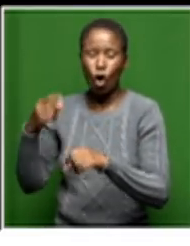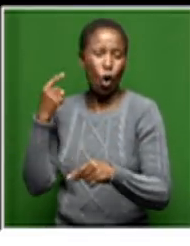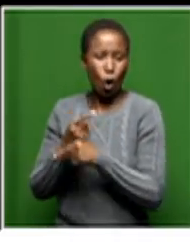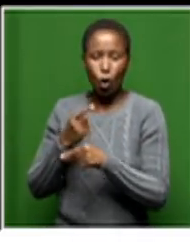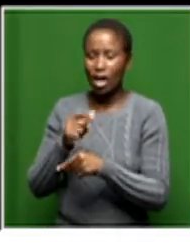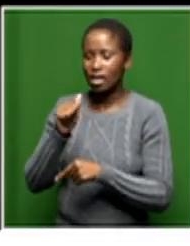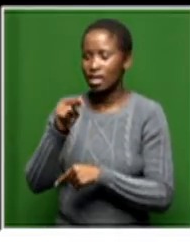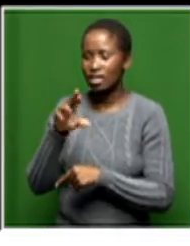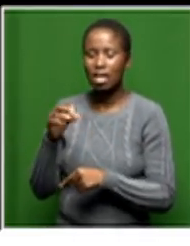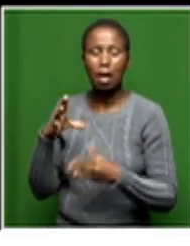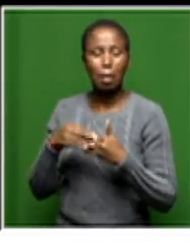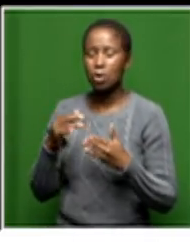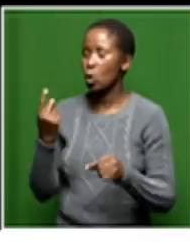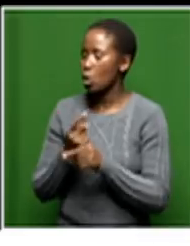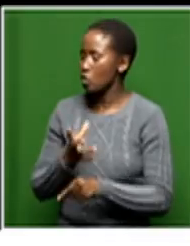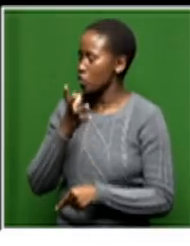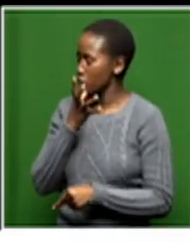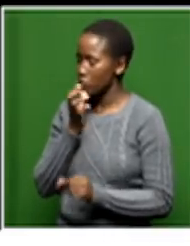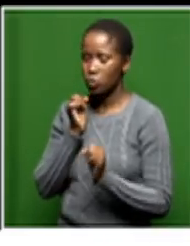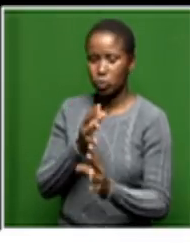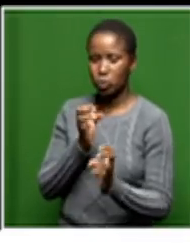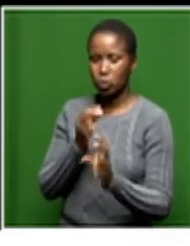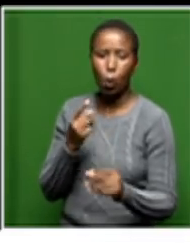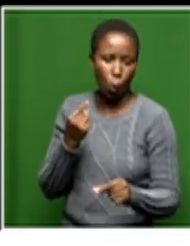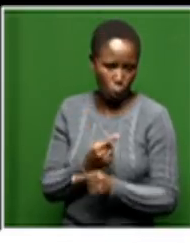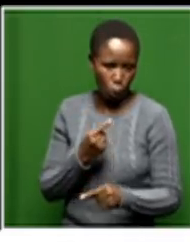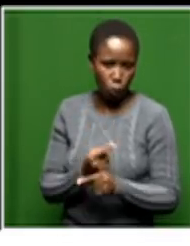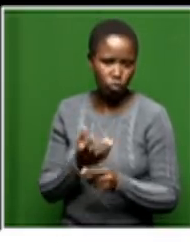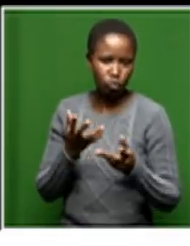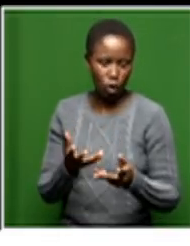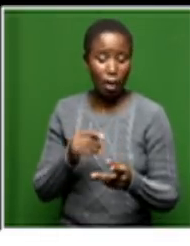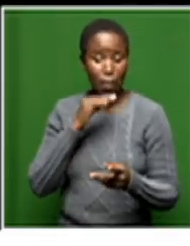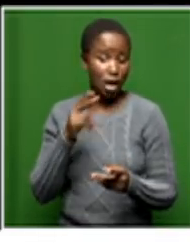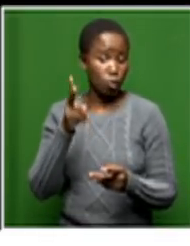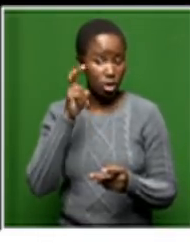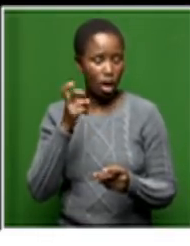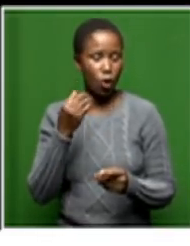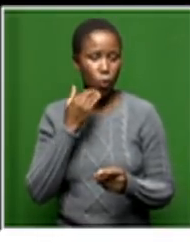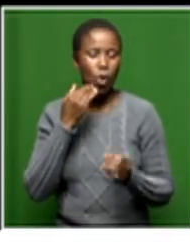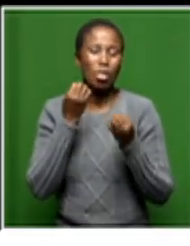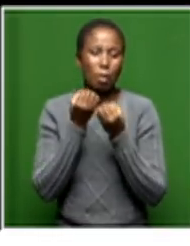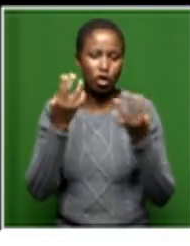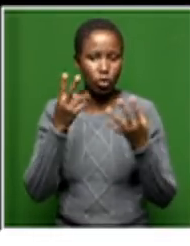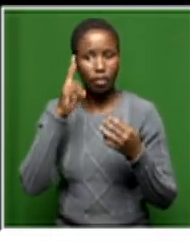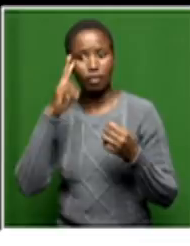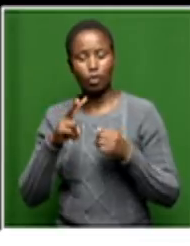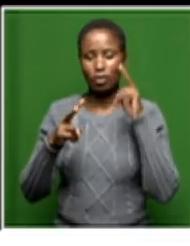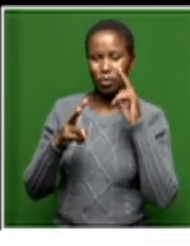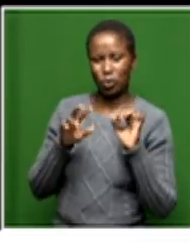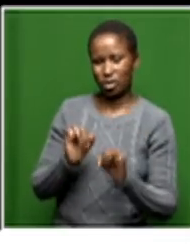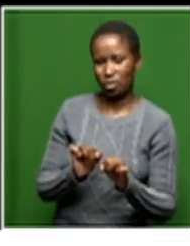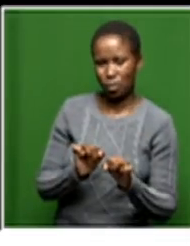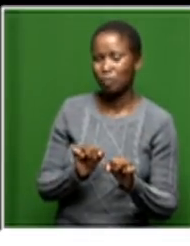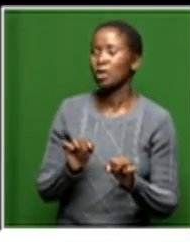you vote in any motion, they always have a majority view. Now,